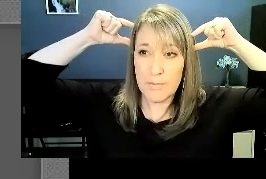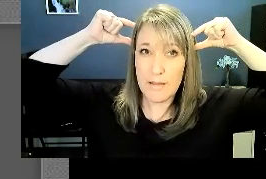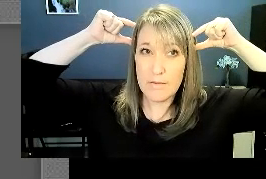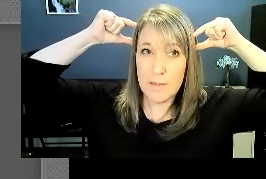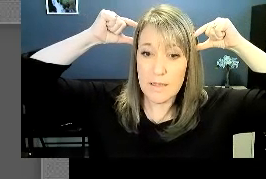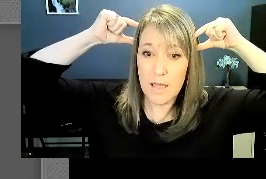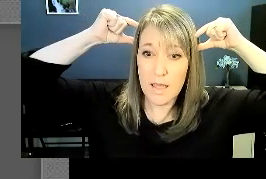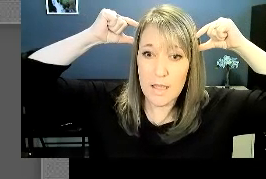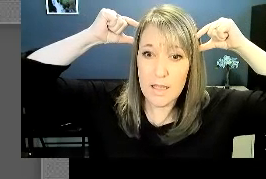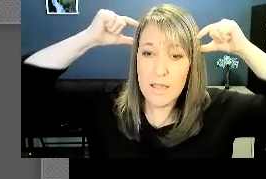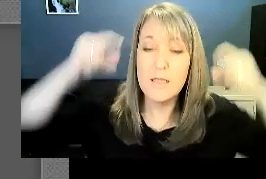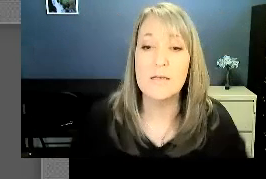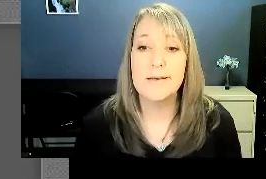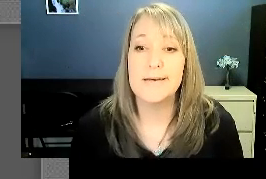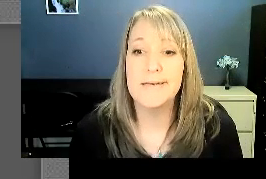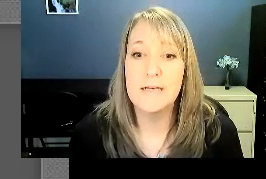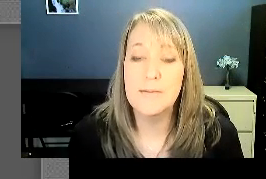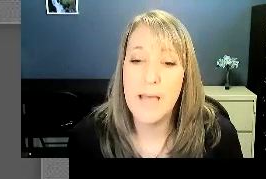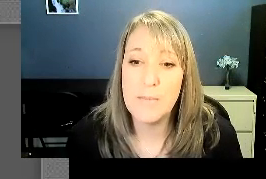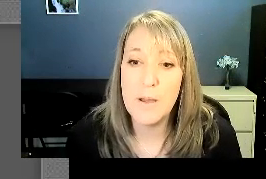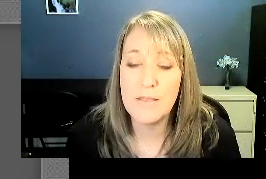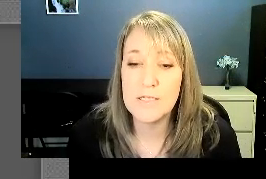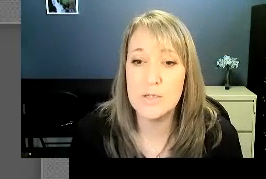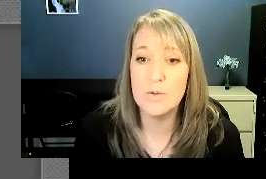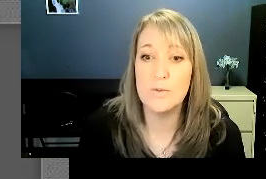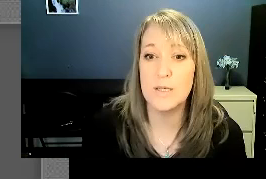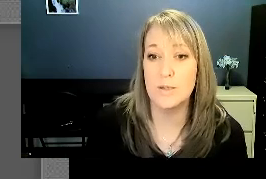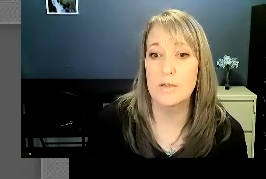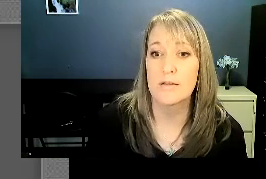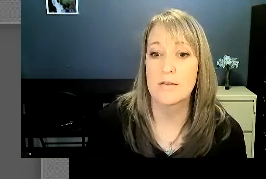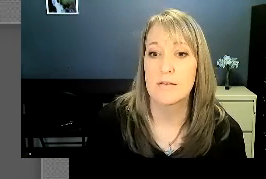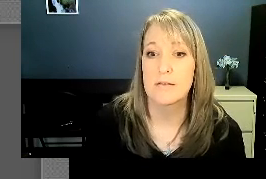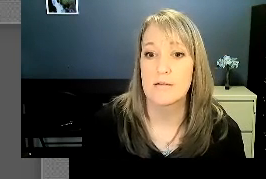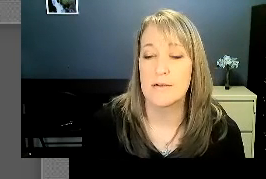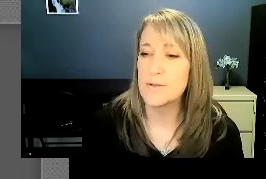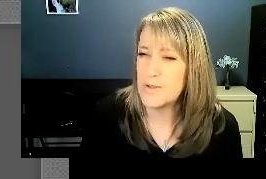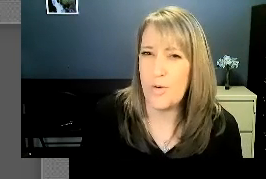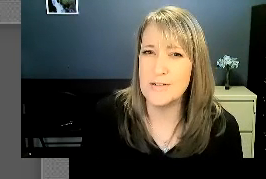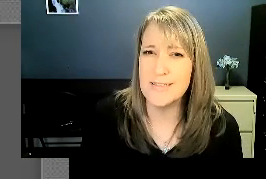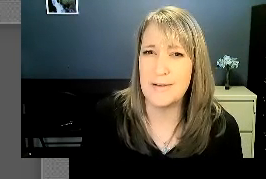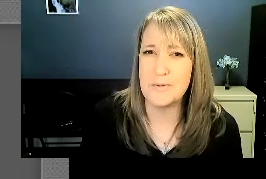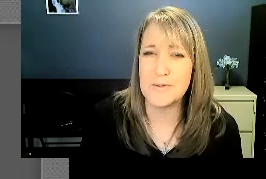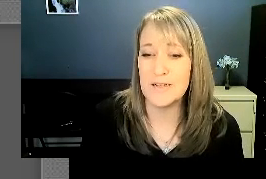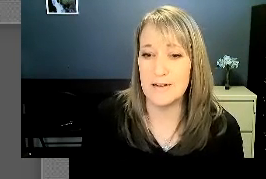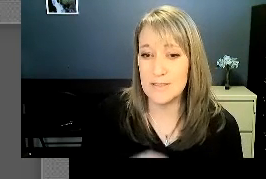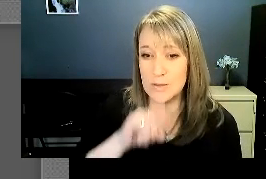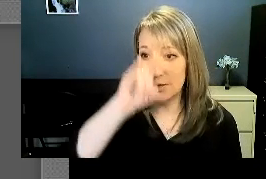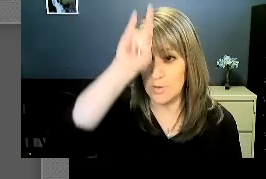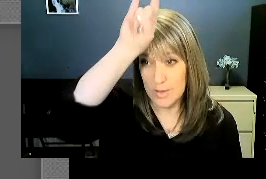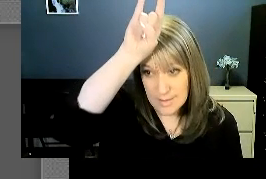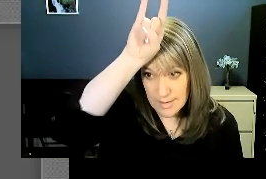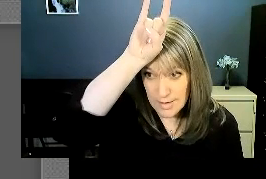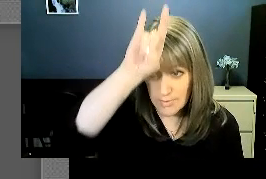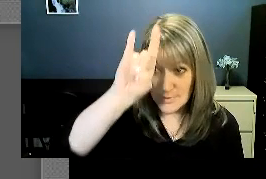Maybe put them back a little bit. Yeah. How about the two little, are those horns? I don't know what those are. The two